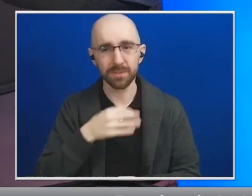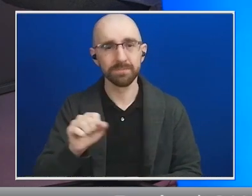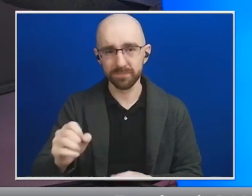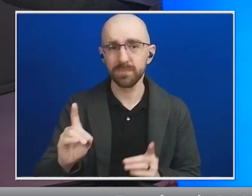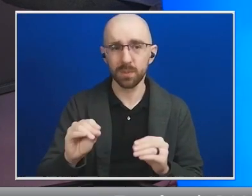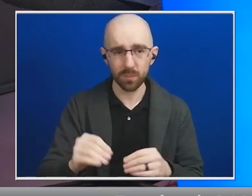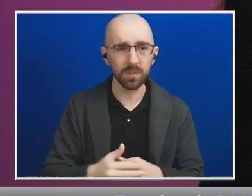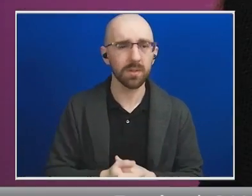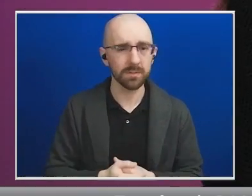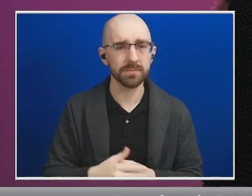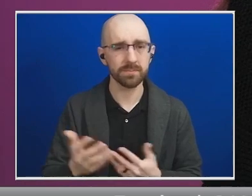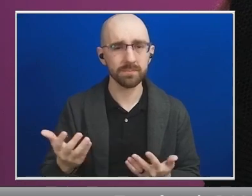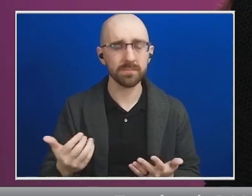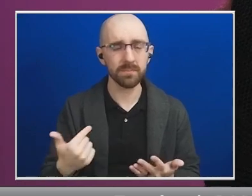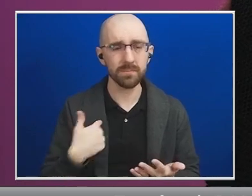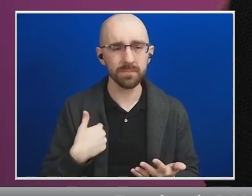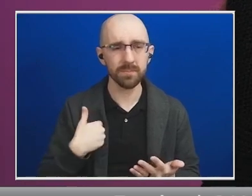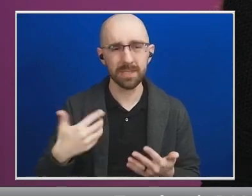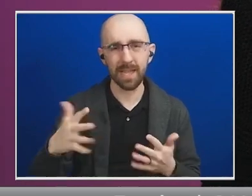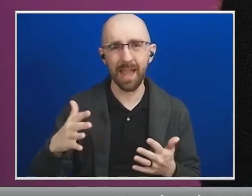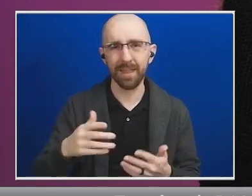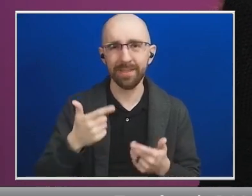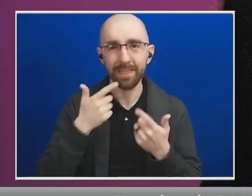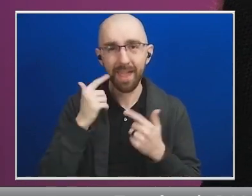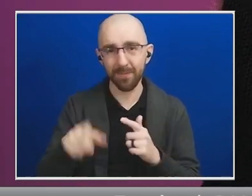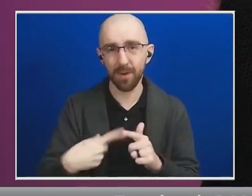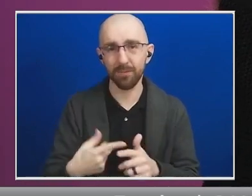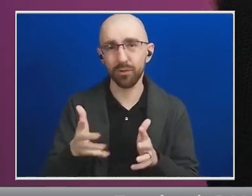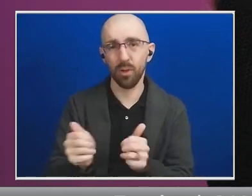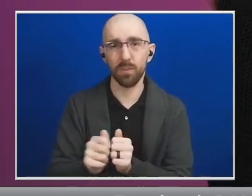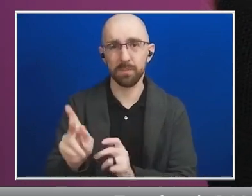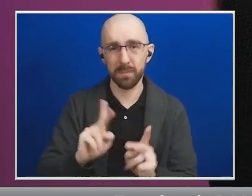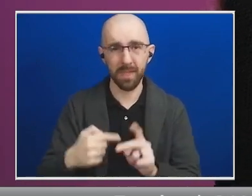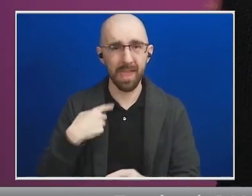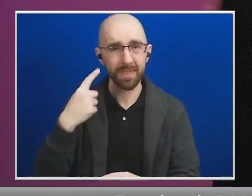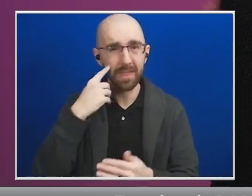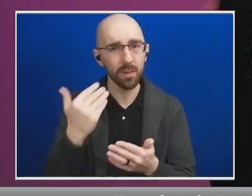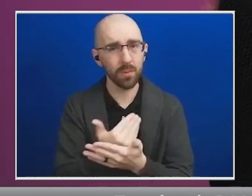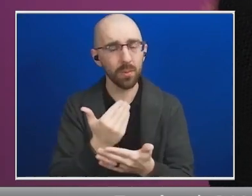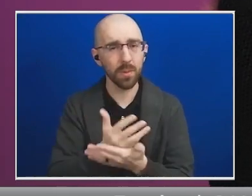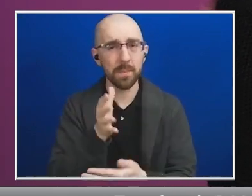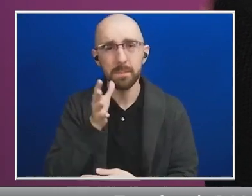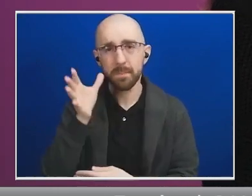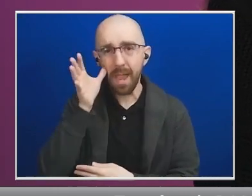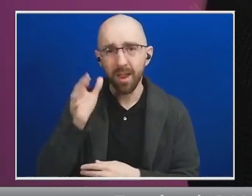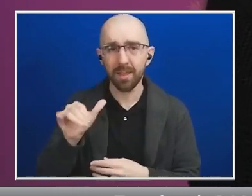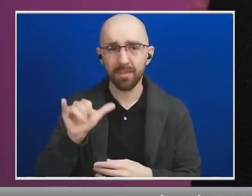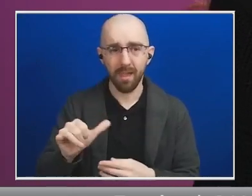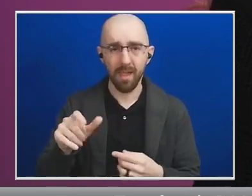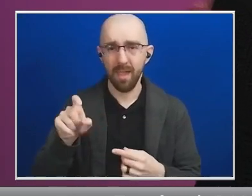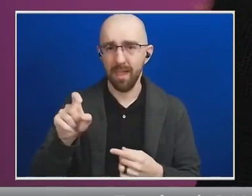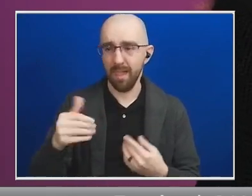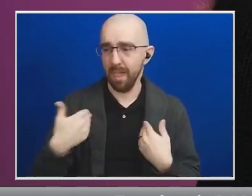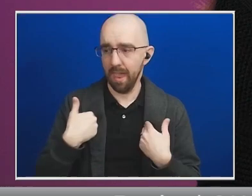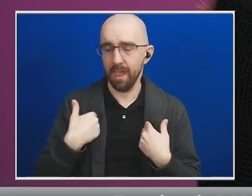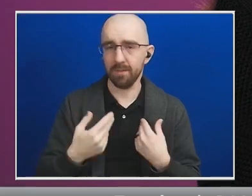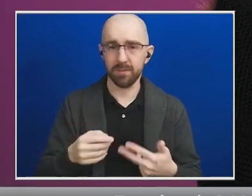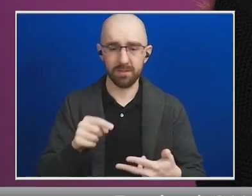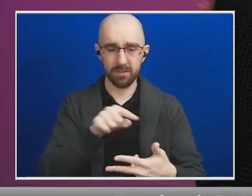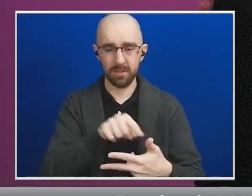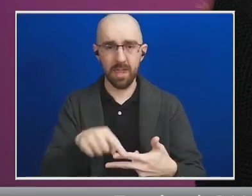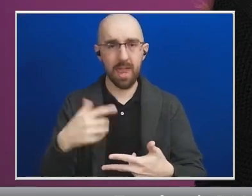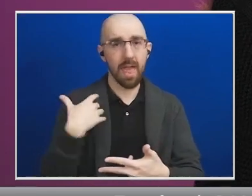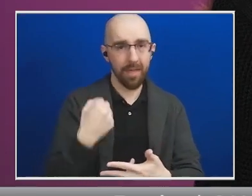I was kind of giggling, and when I talk to people, is that I think as new parents that, you know, having 2 healthy daughters and then having a child that